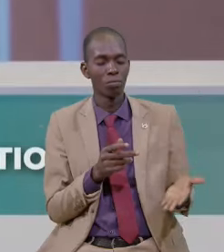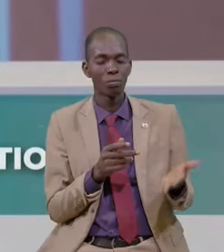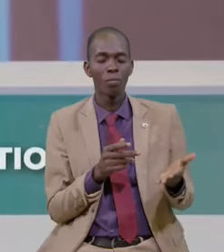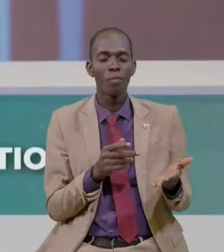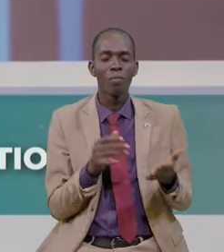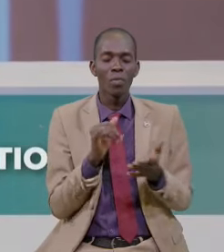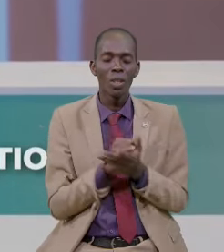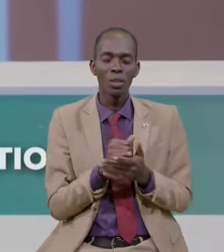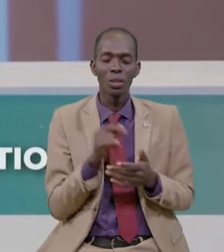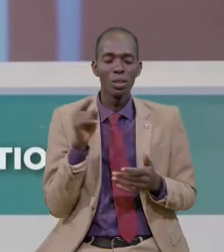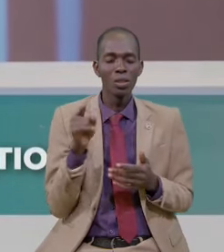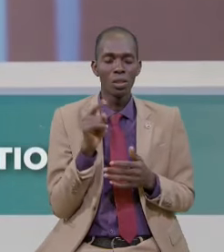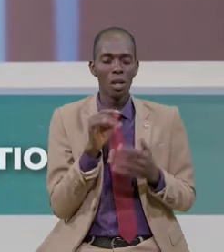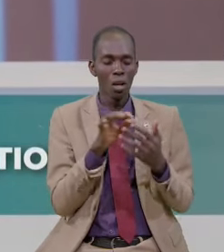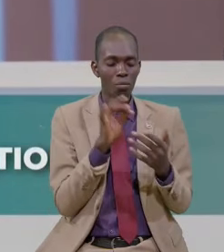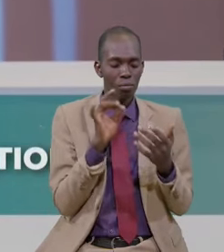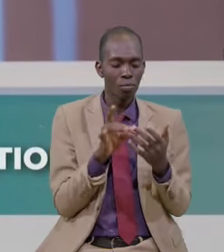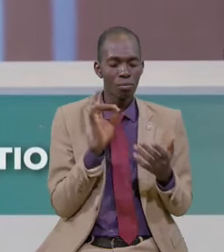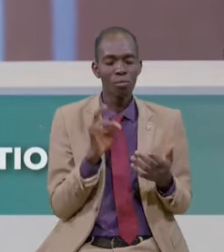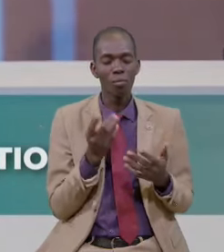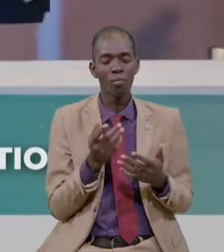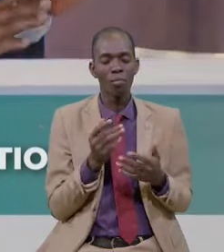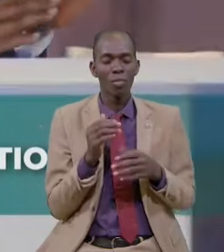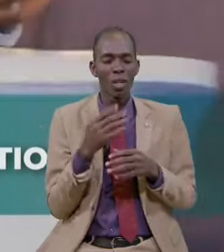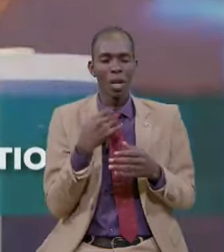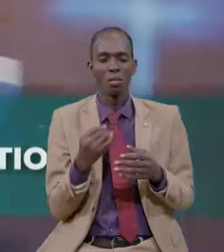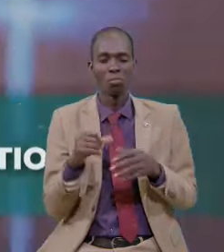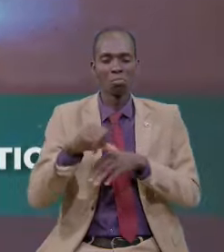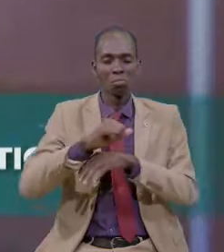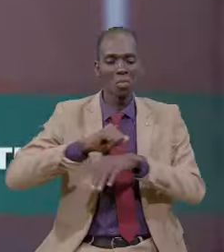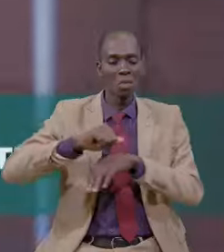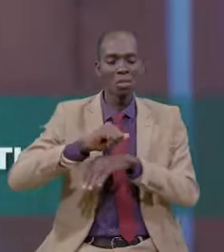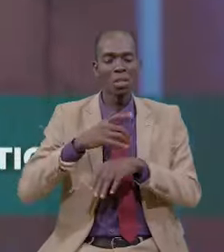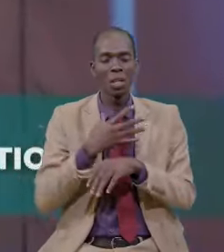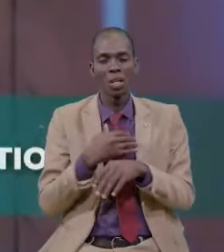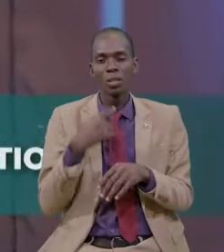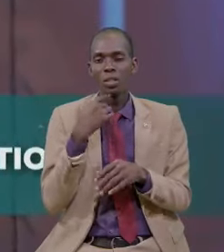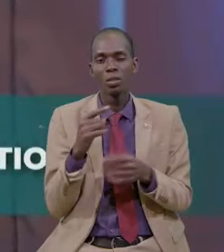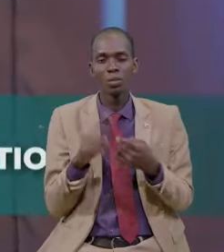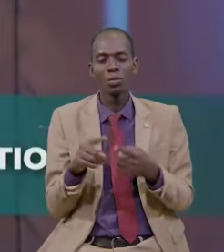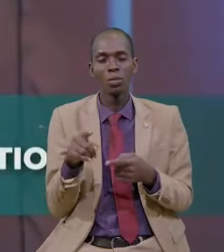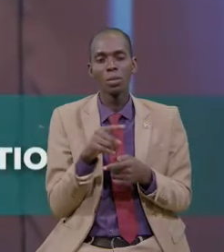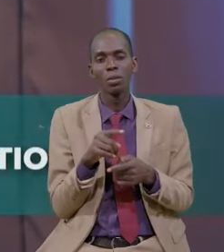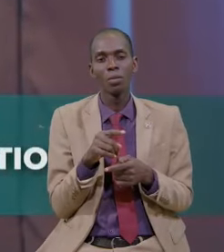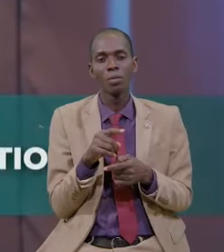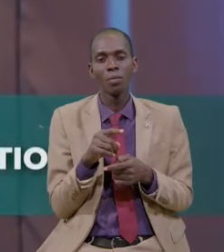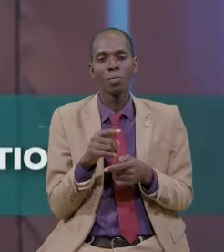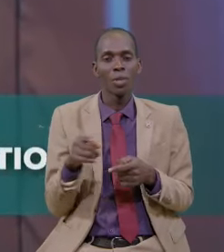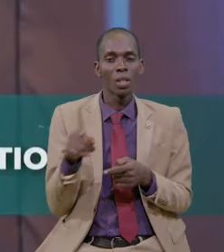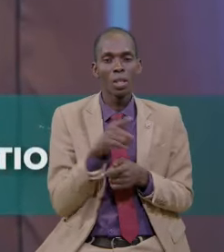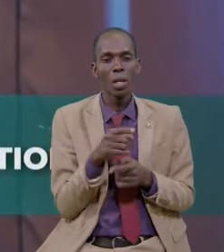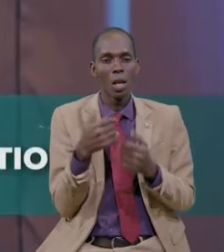appointed, assigned, anointed, and then he sent forth, the art